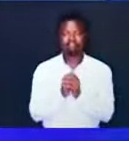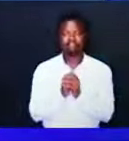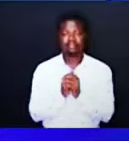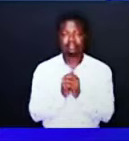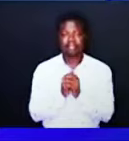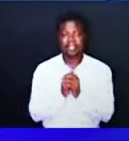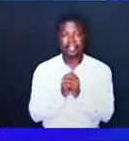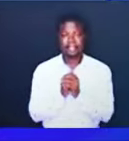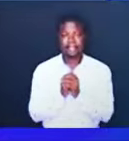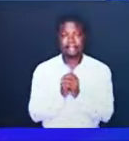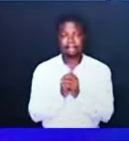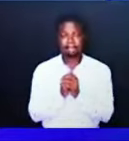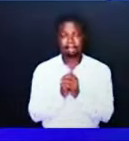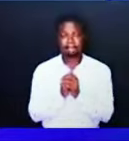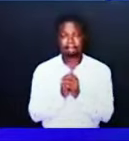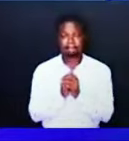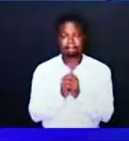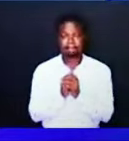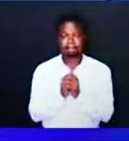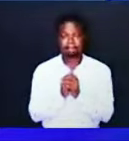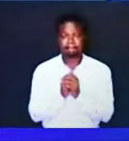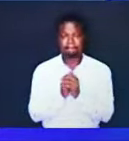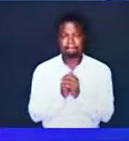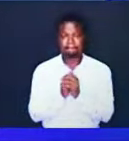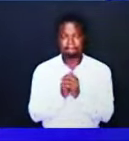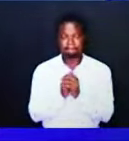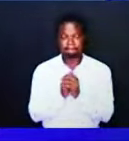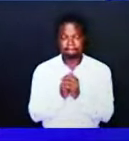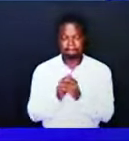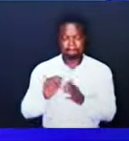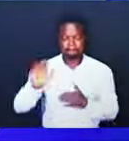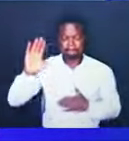after me. Dear